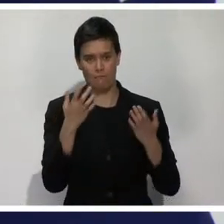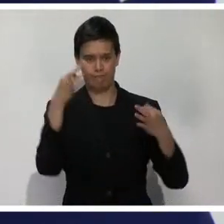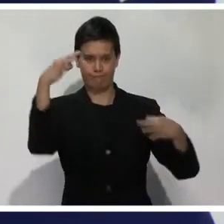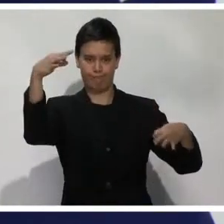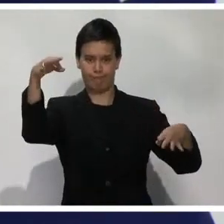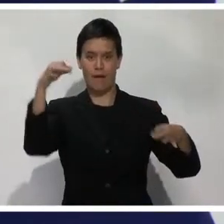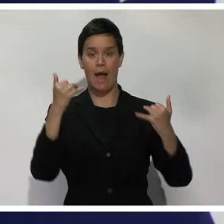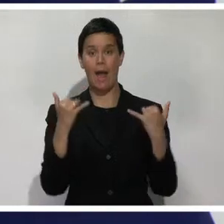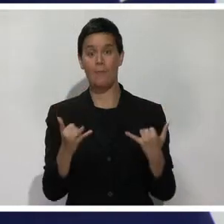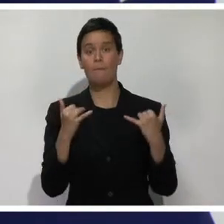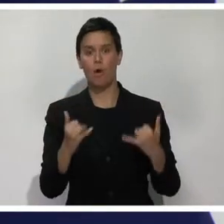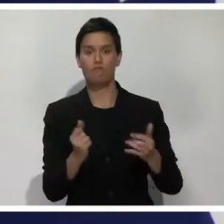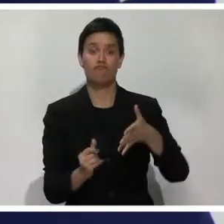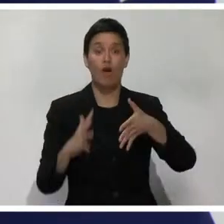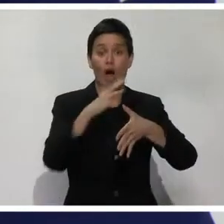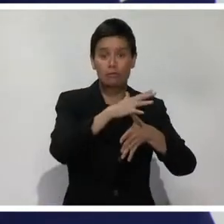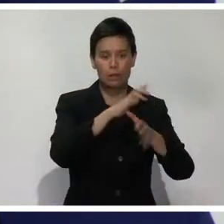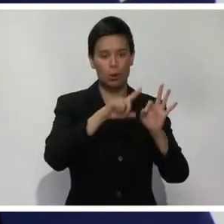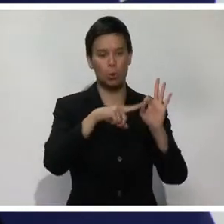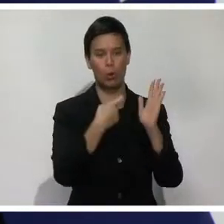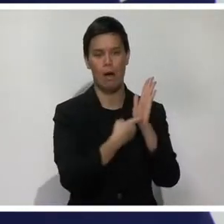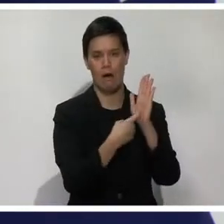QR code is primarily where we're focusing.